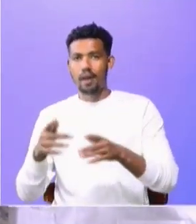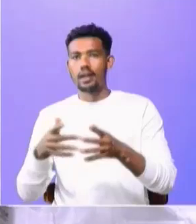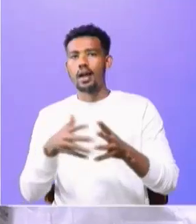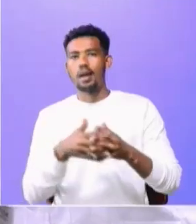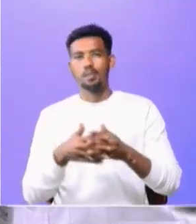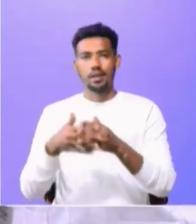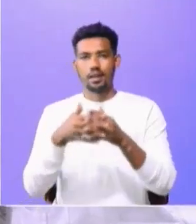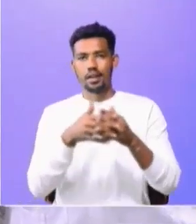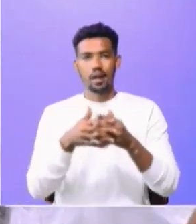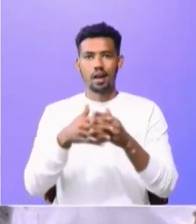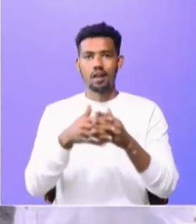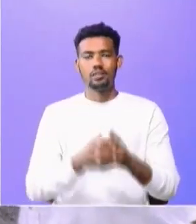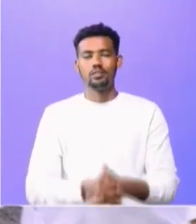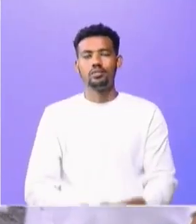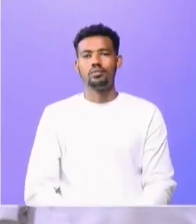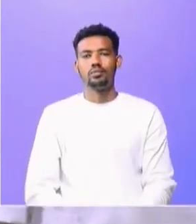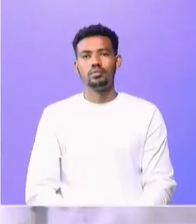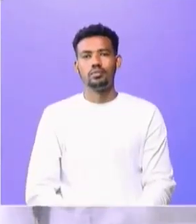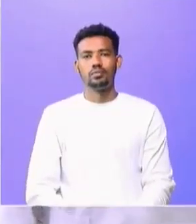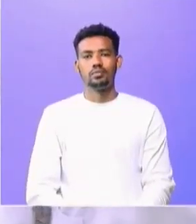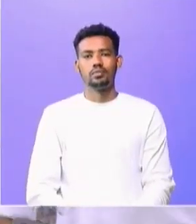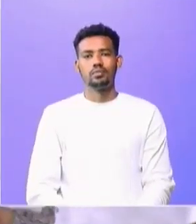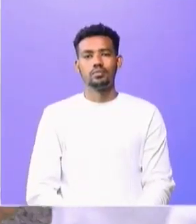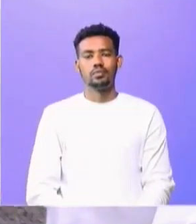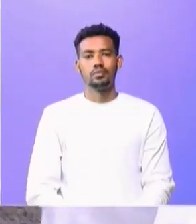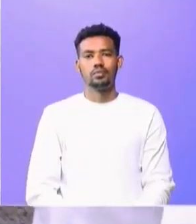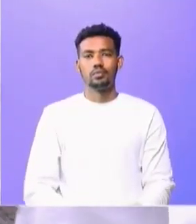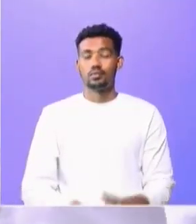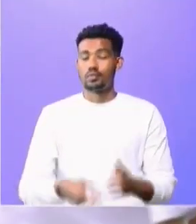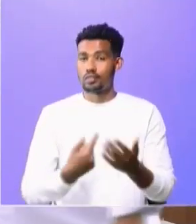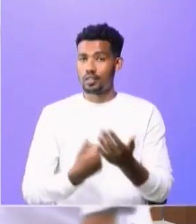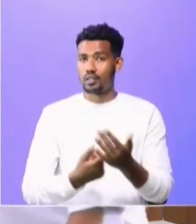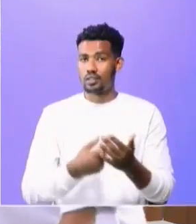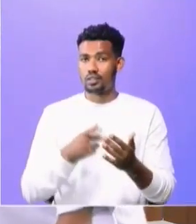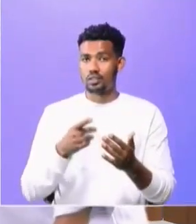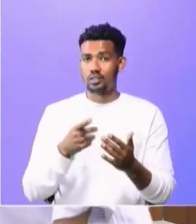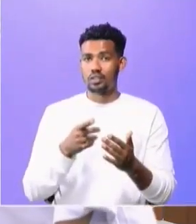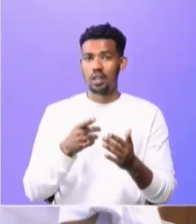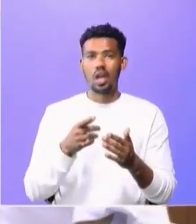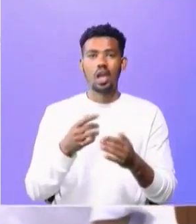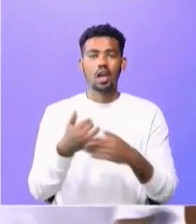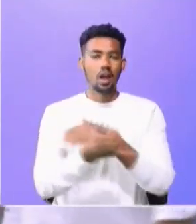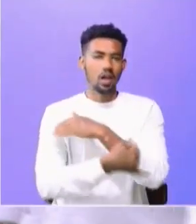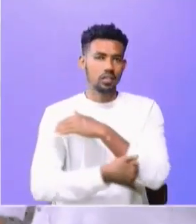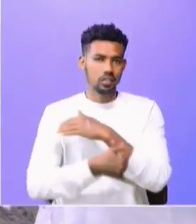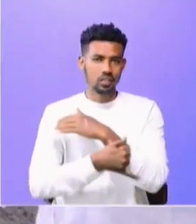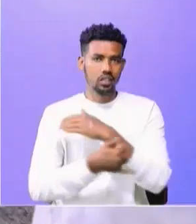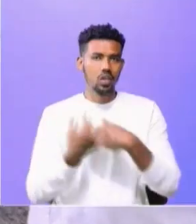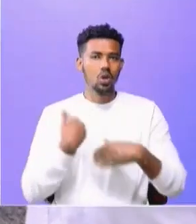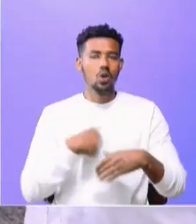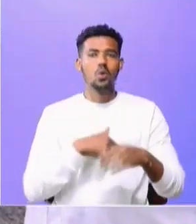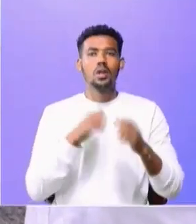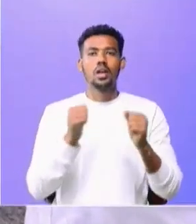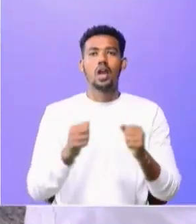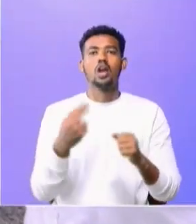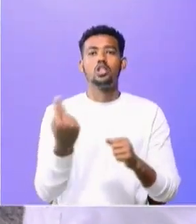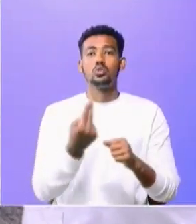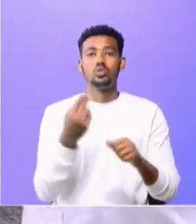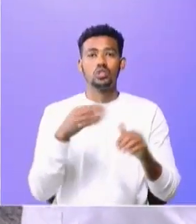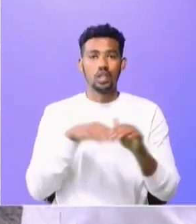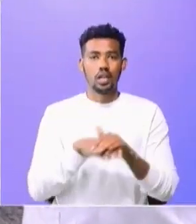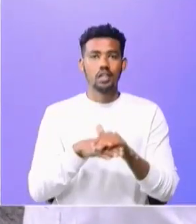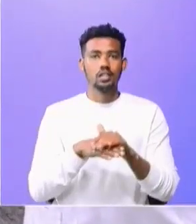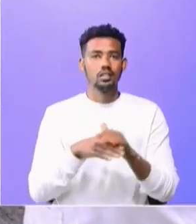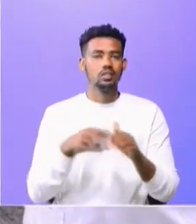We blank live America. So here is a country. So we can use in for